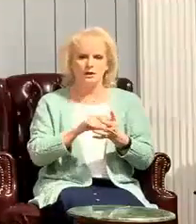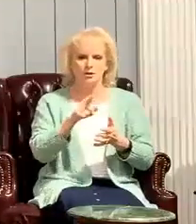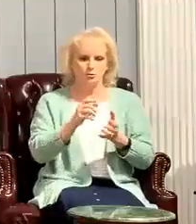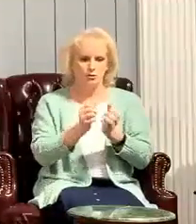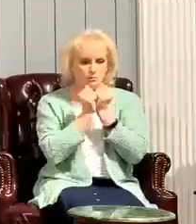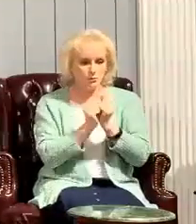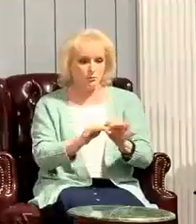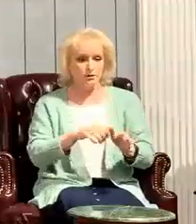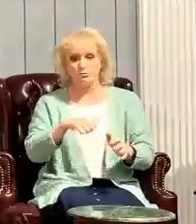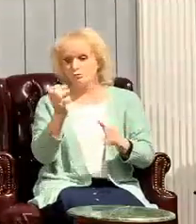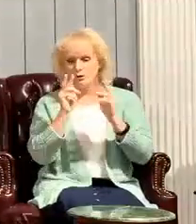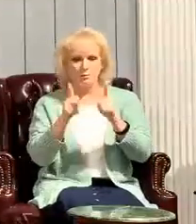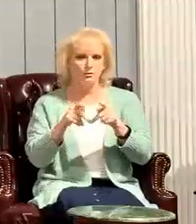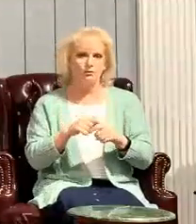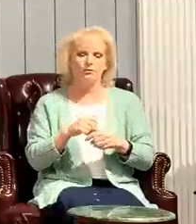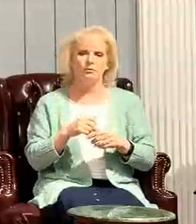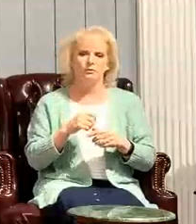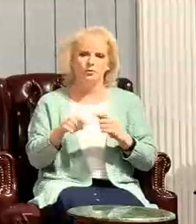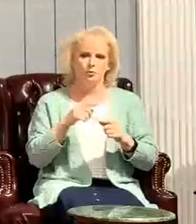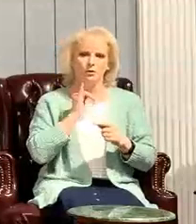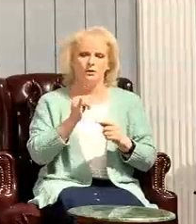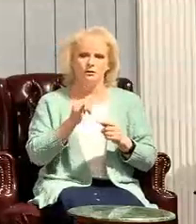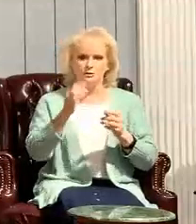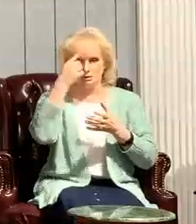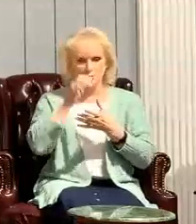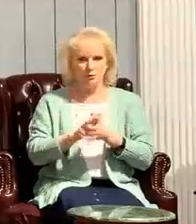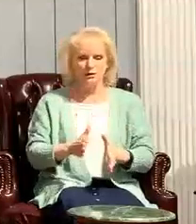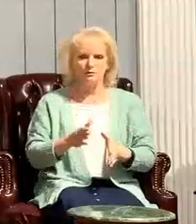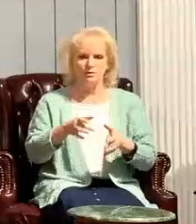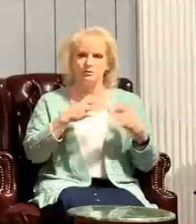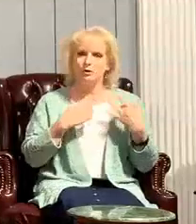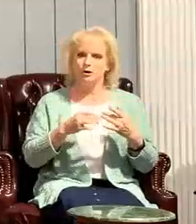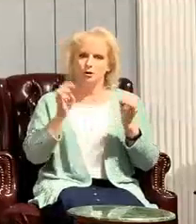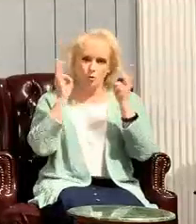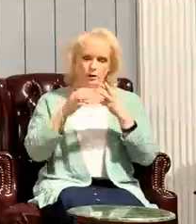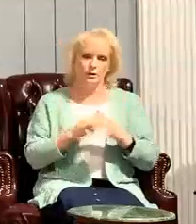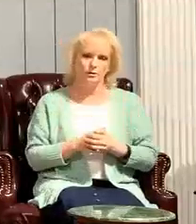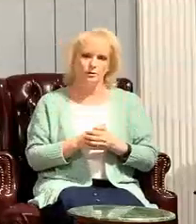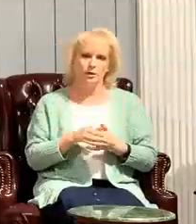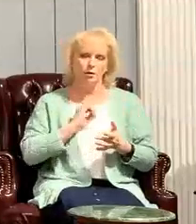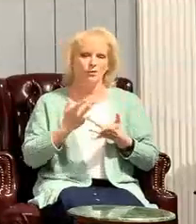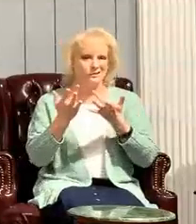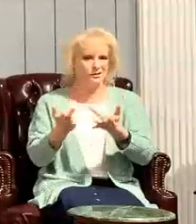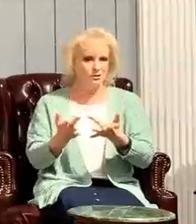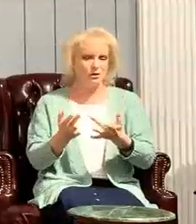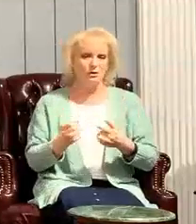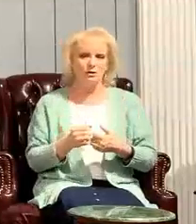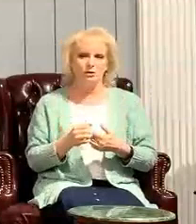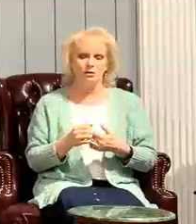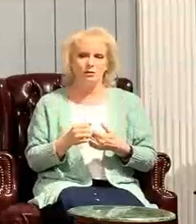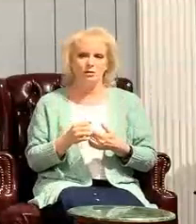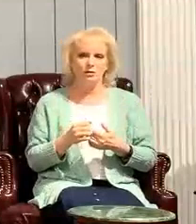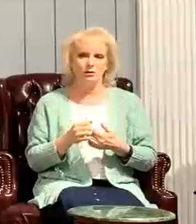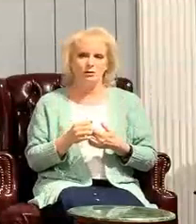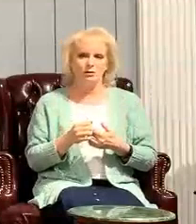another person. When is the believer's heart wicked? I want to suggest to you that the believer's heart is that